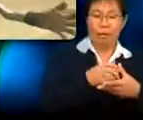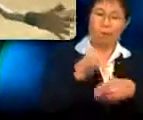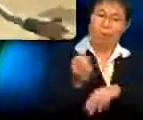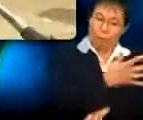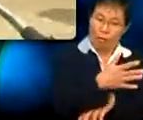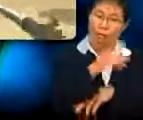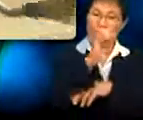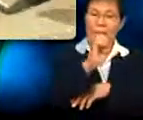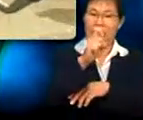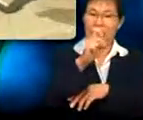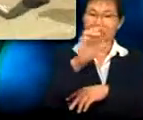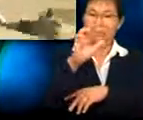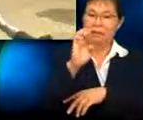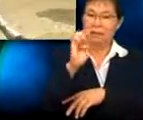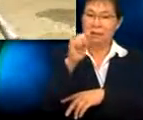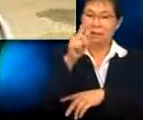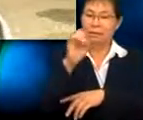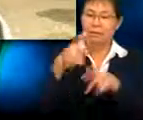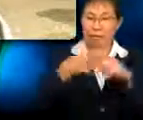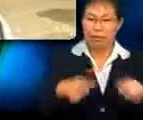Excretion is different from defecation.